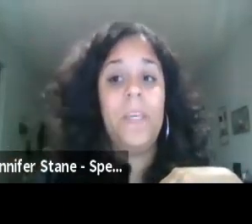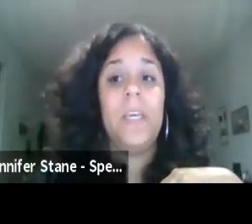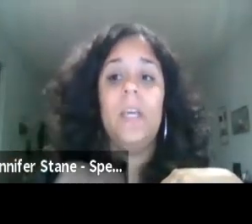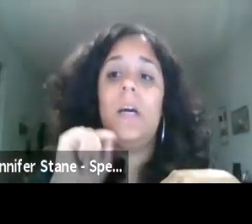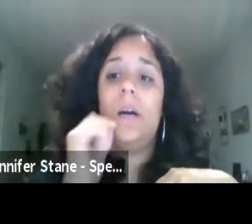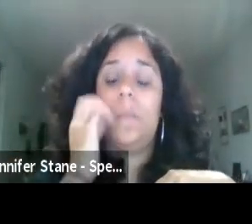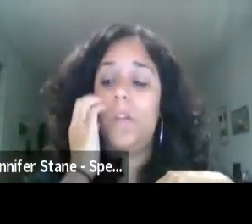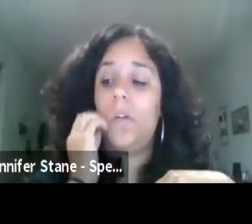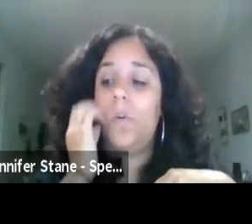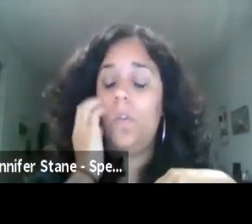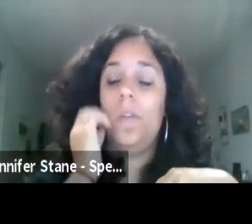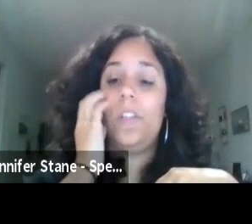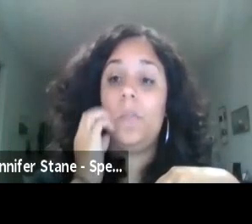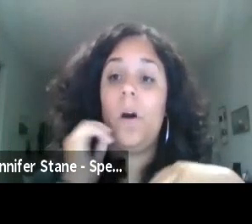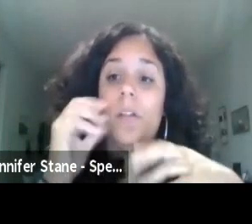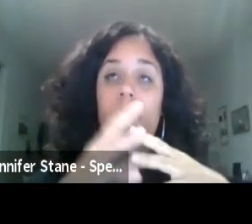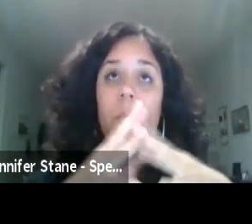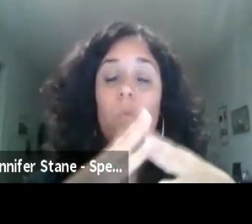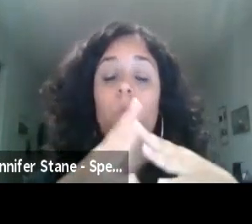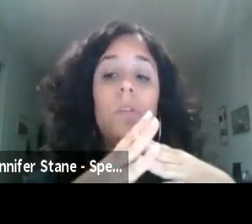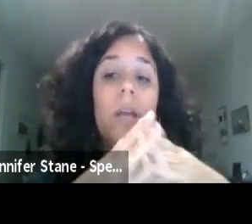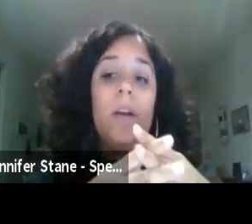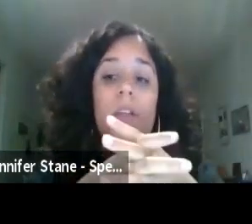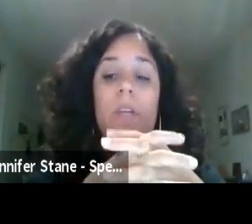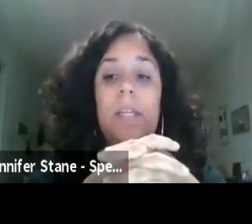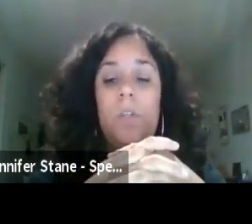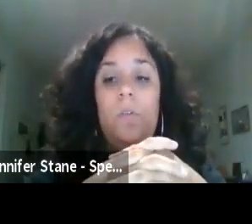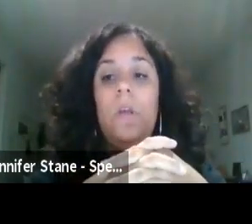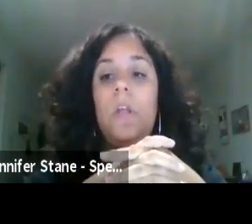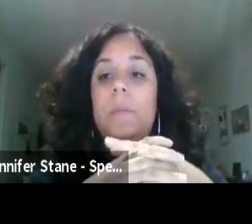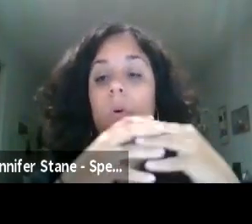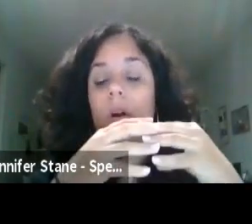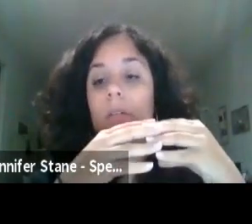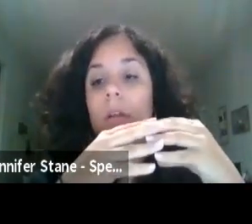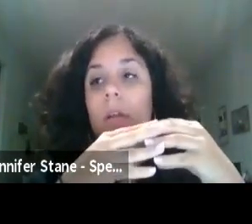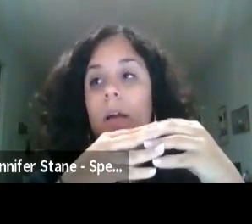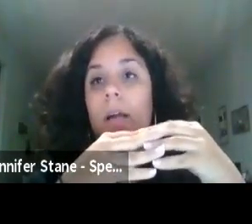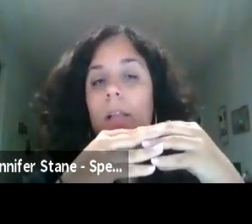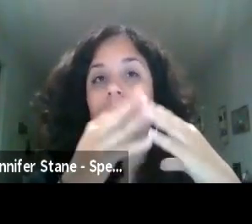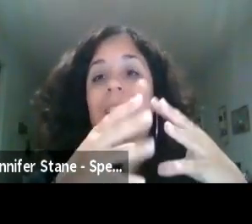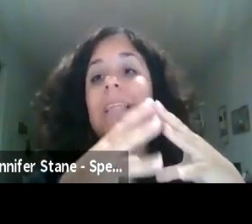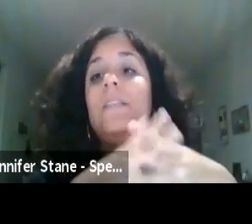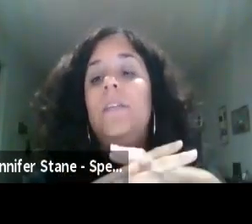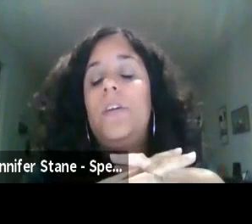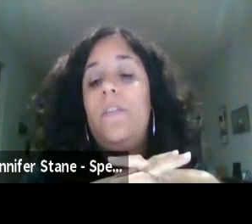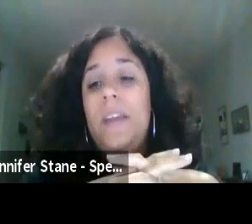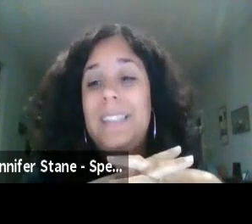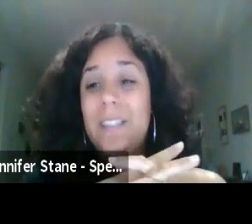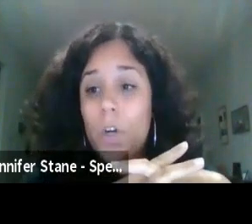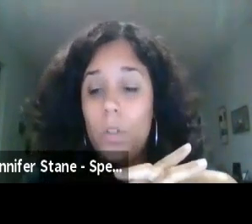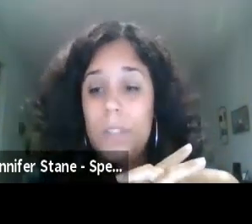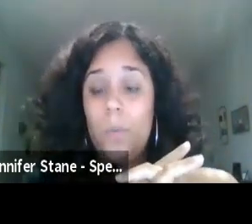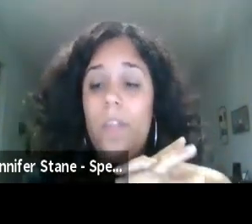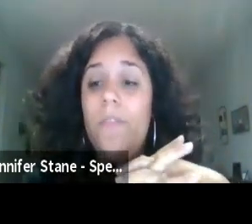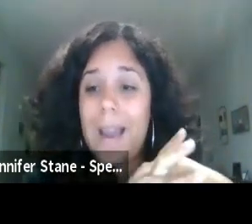County. So the more rural area you get into, the more likely you're going to face